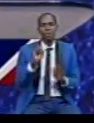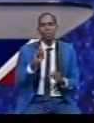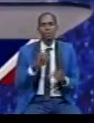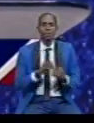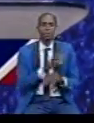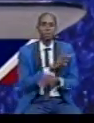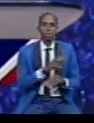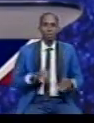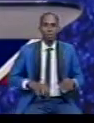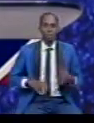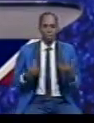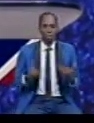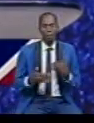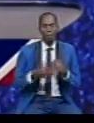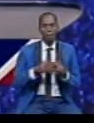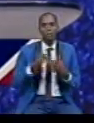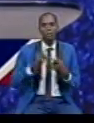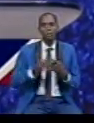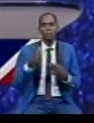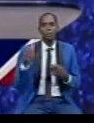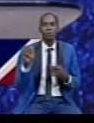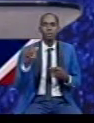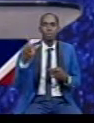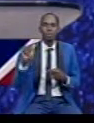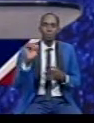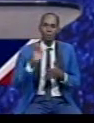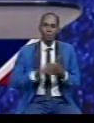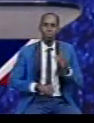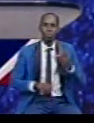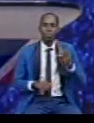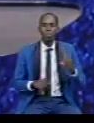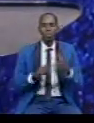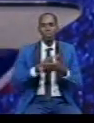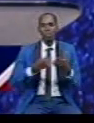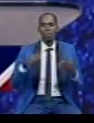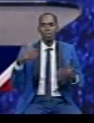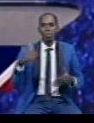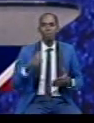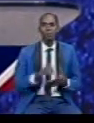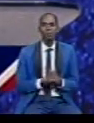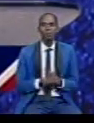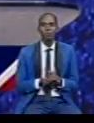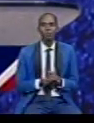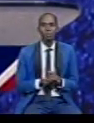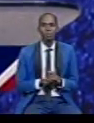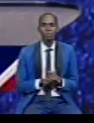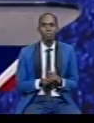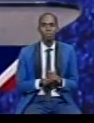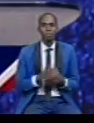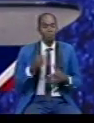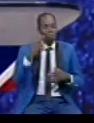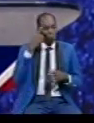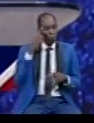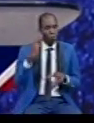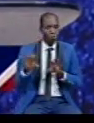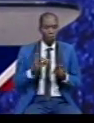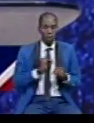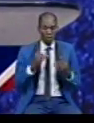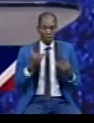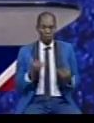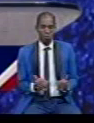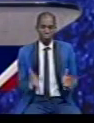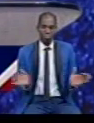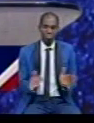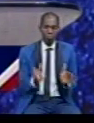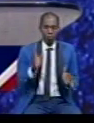Galatians chapter 1, verse 10. For do I now persuade men or